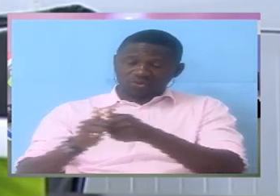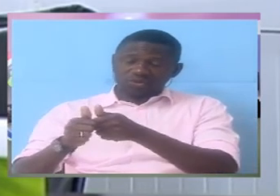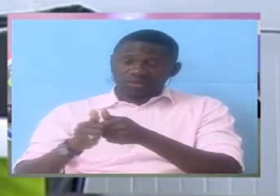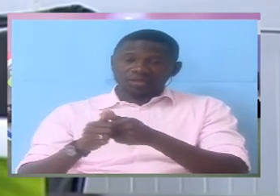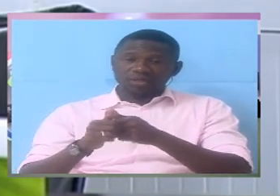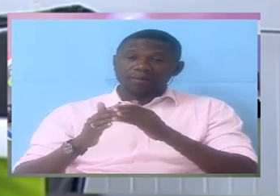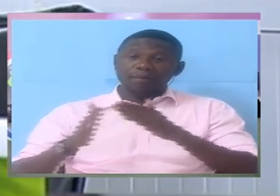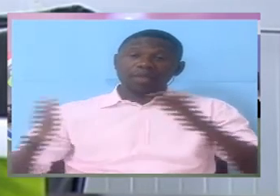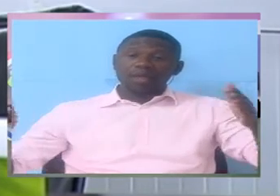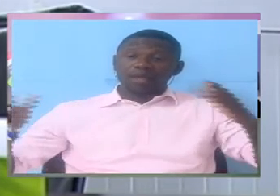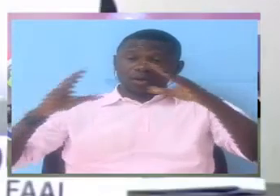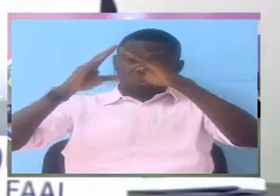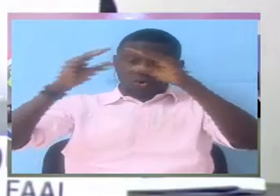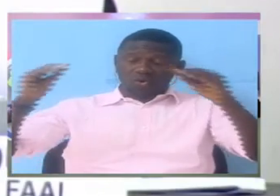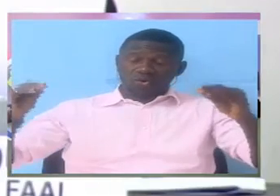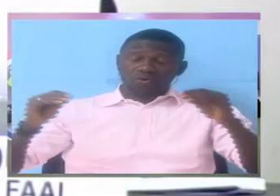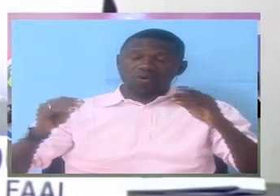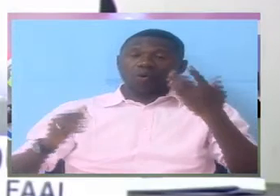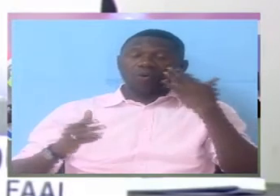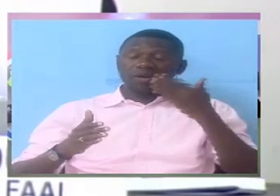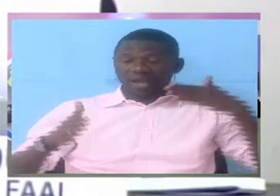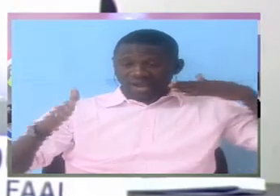arrival at the hall,